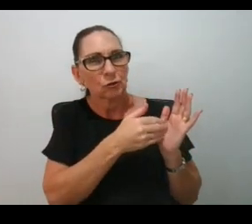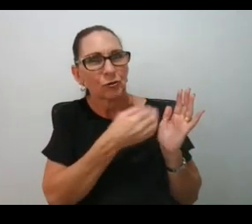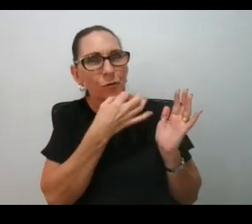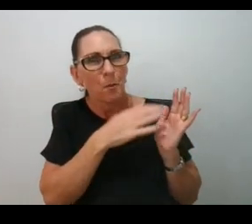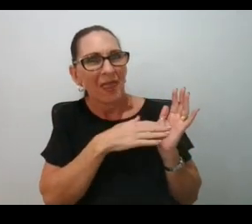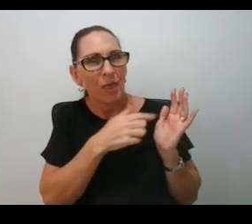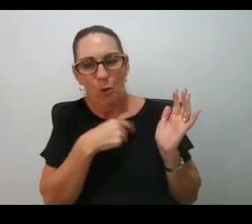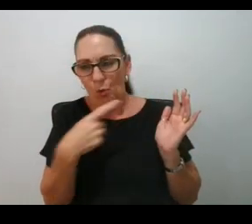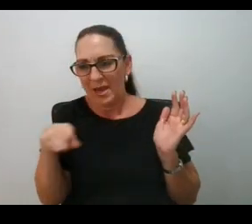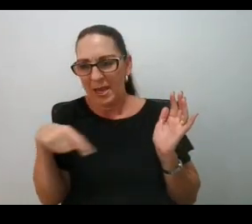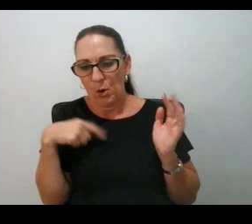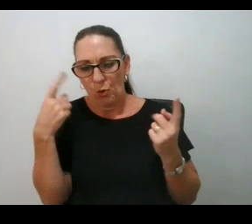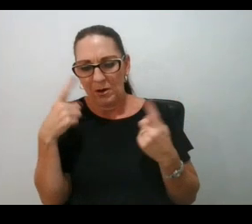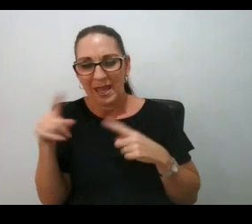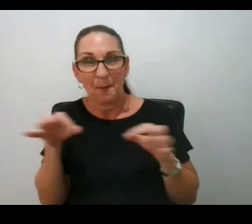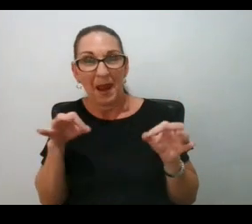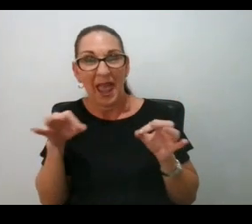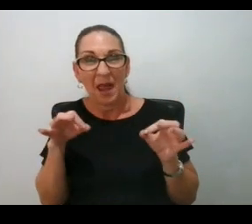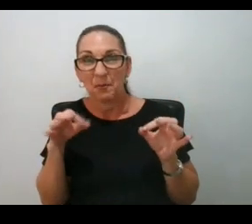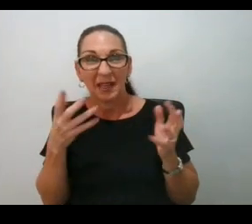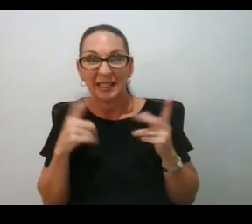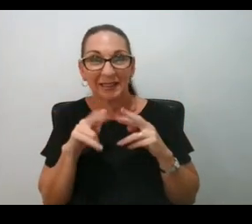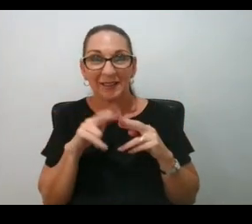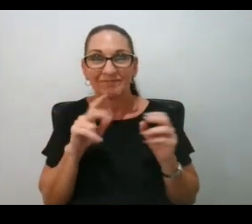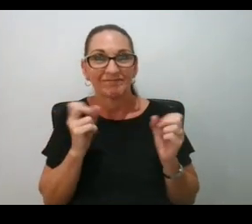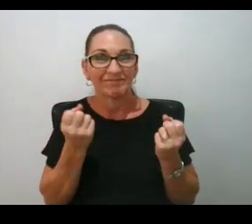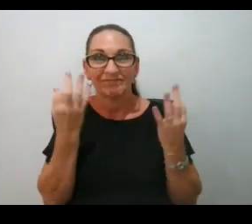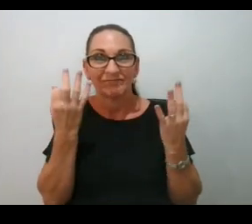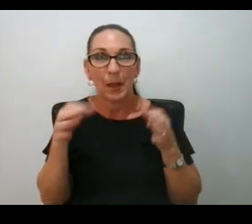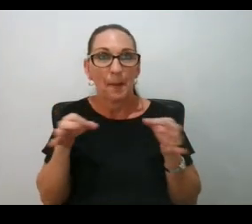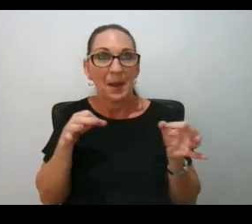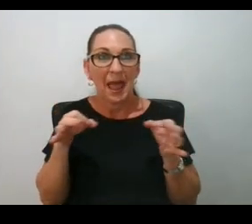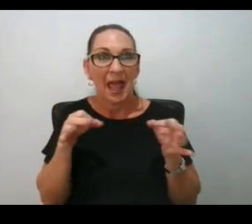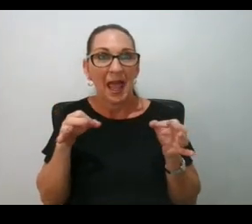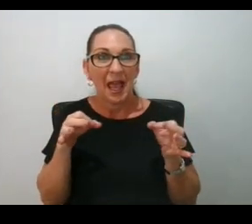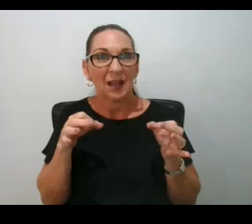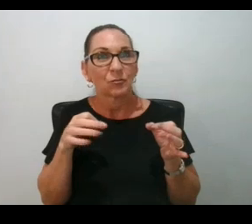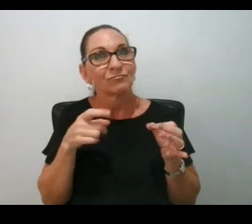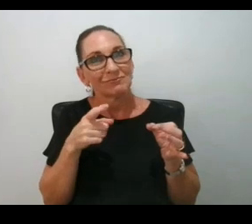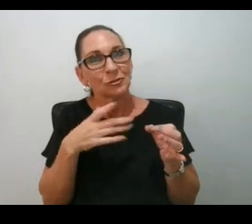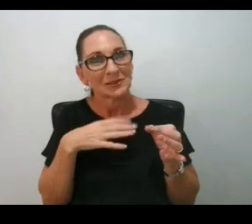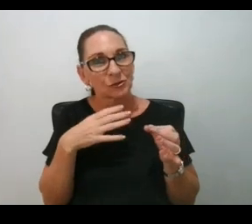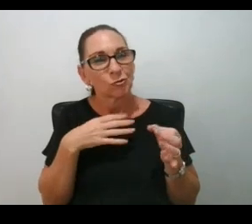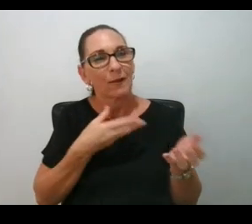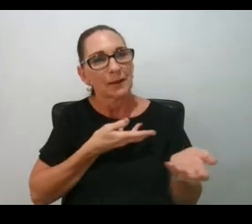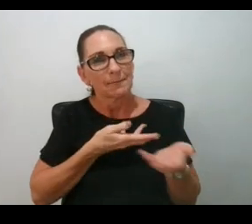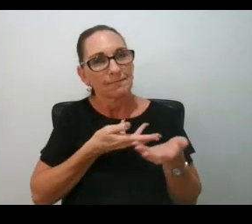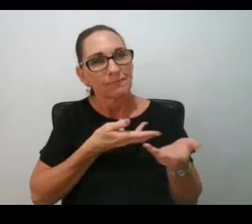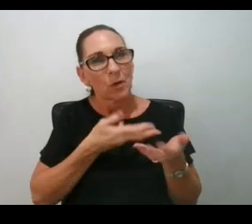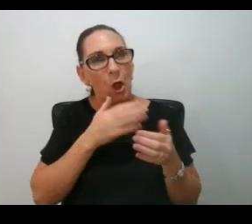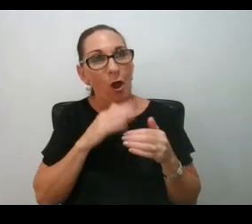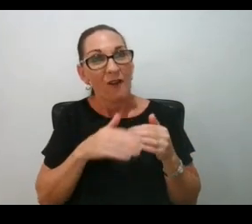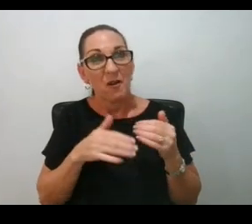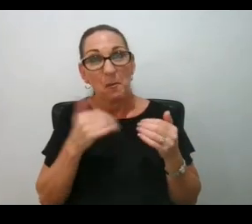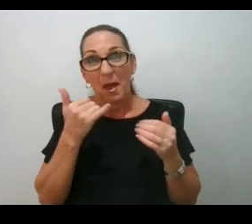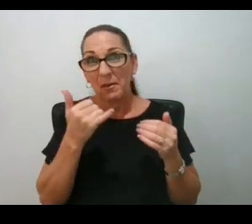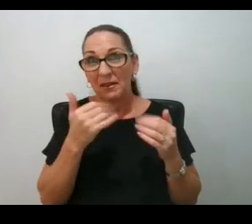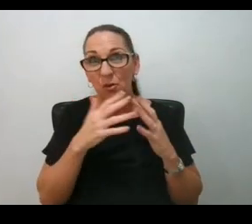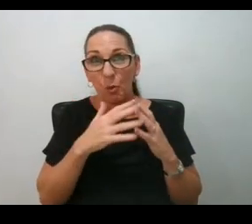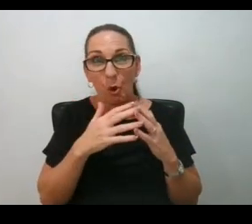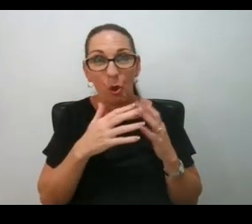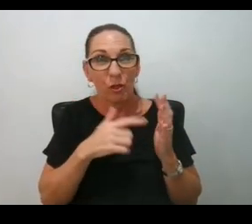But if there's then no obvious plan, you're probably having hard conversations around, is it time to sell?